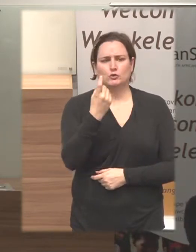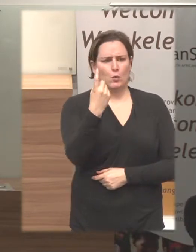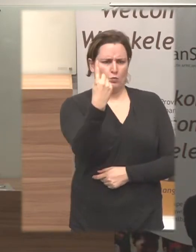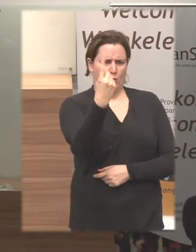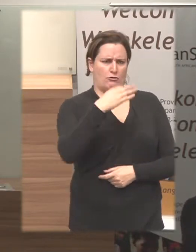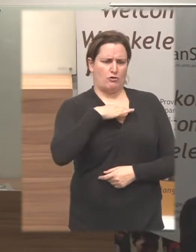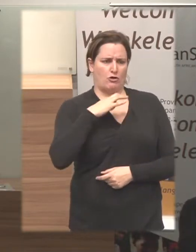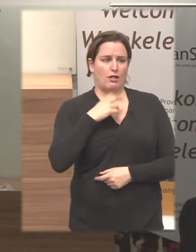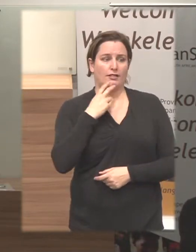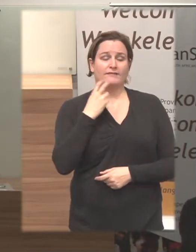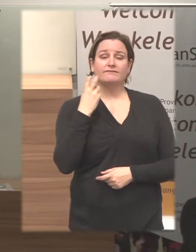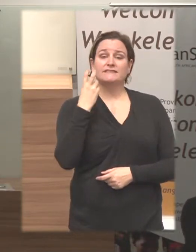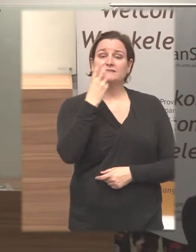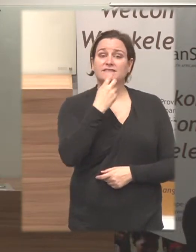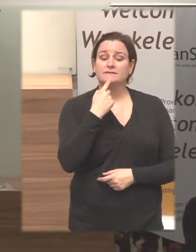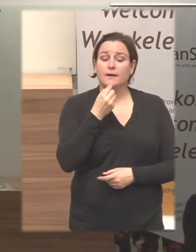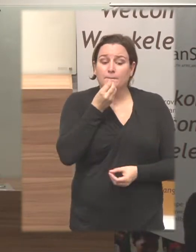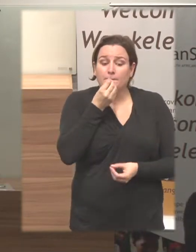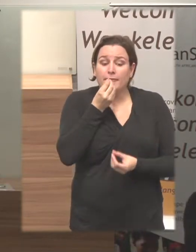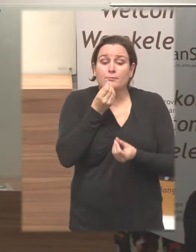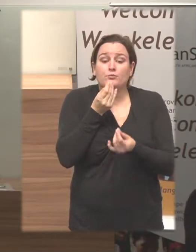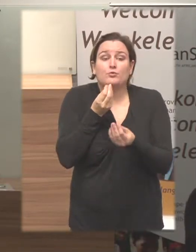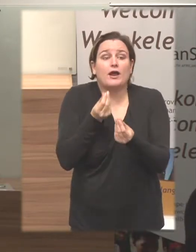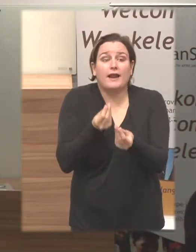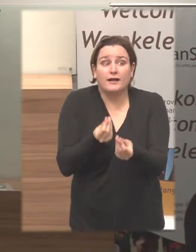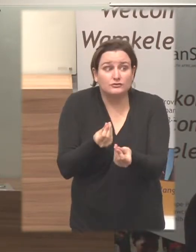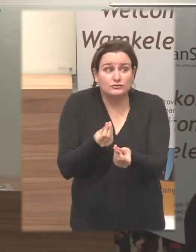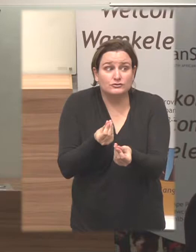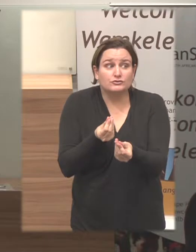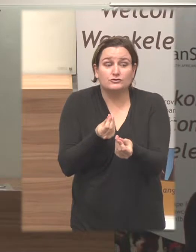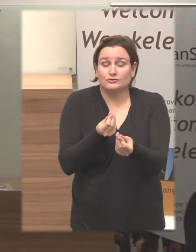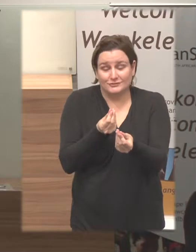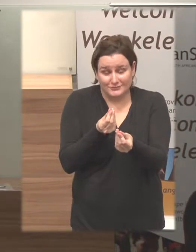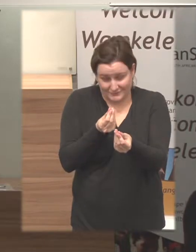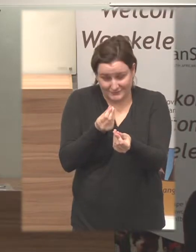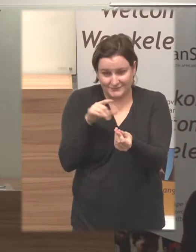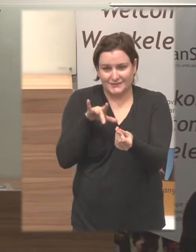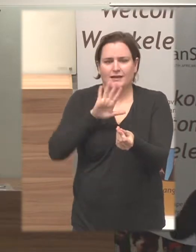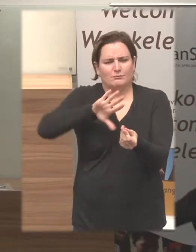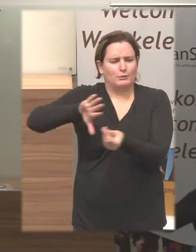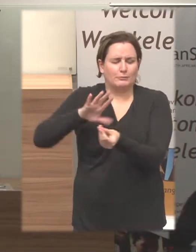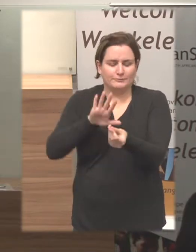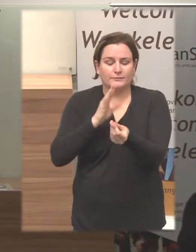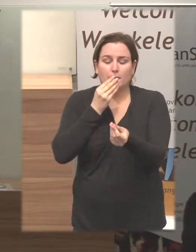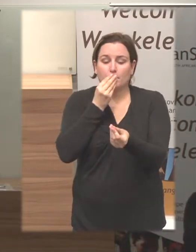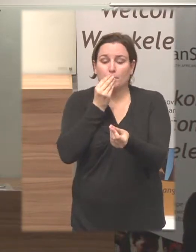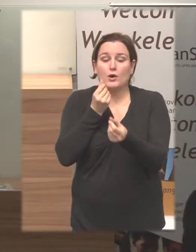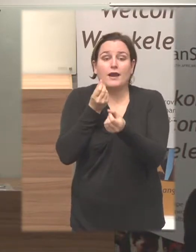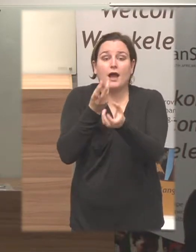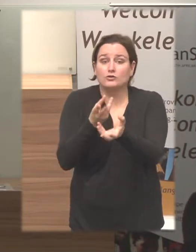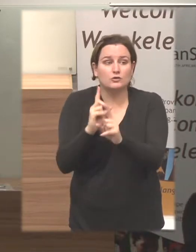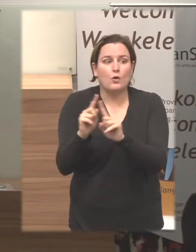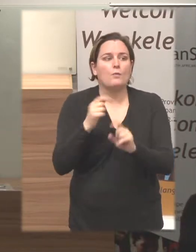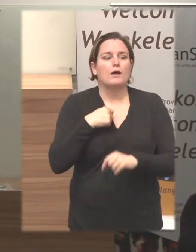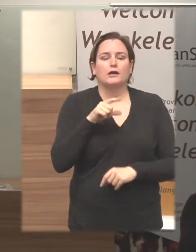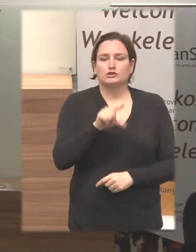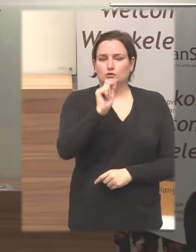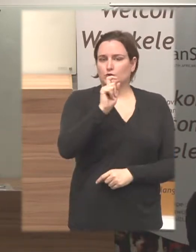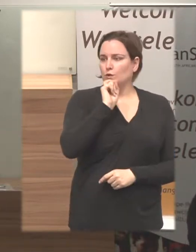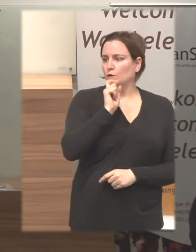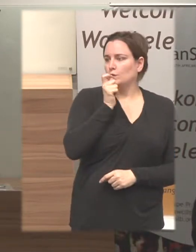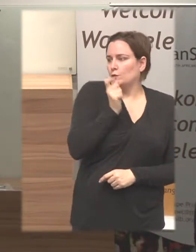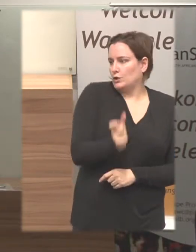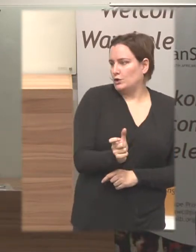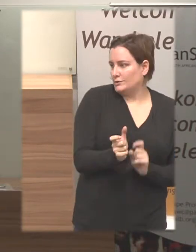in terms of pronunciation, though whether that's a mistake is another issue we'll get to, but in terms of the word that she said. So